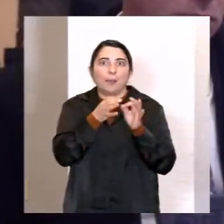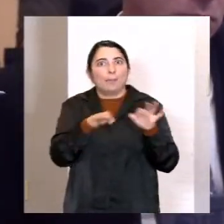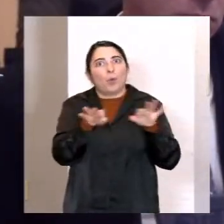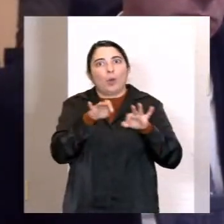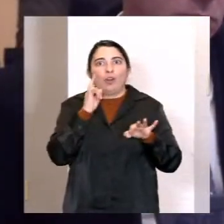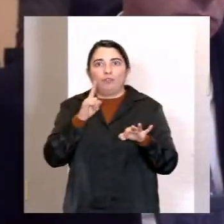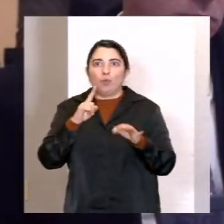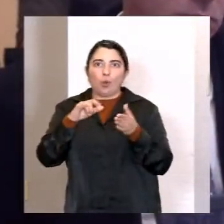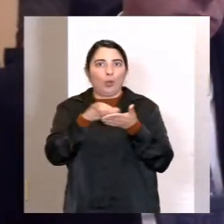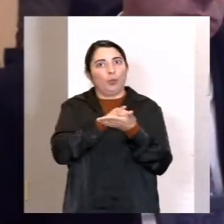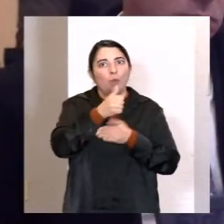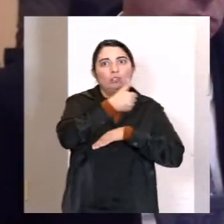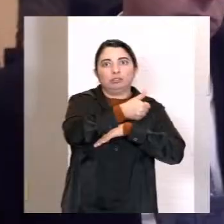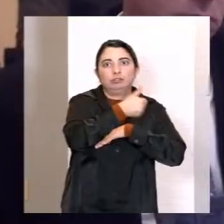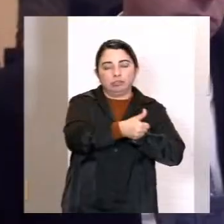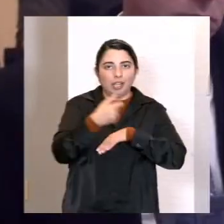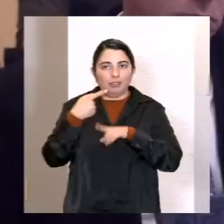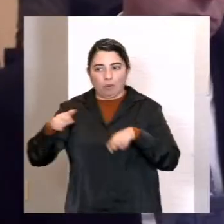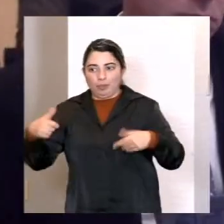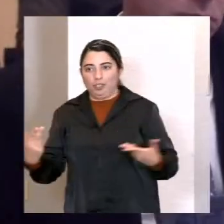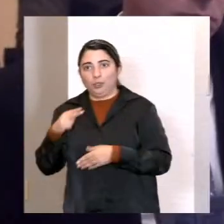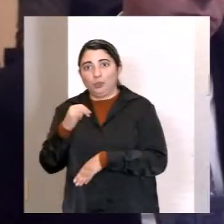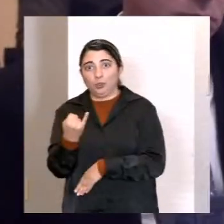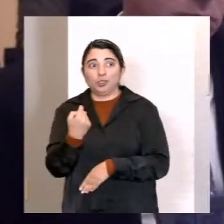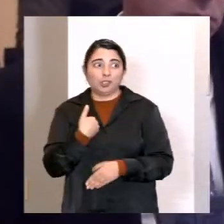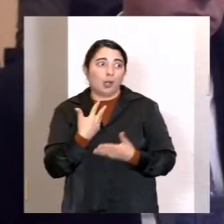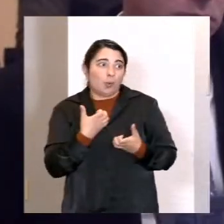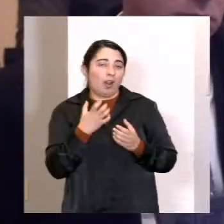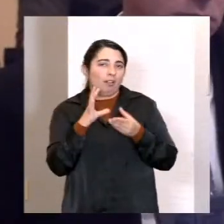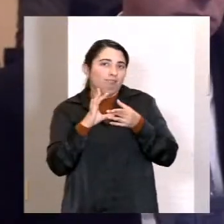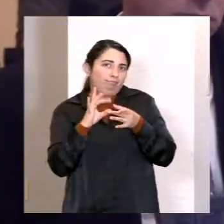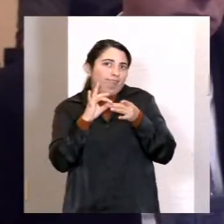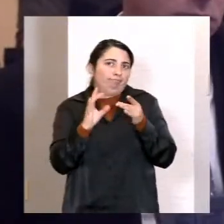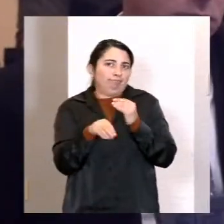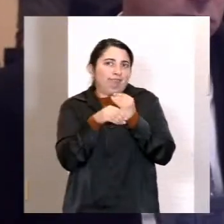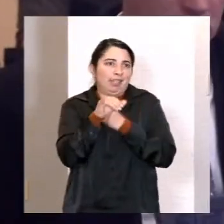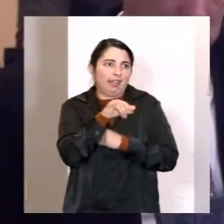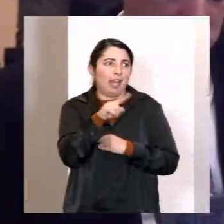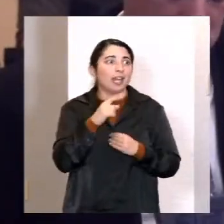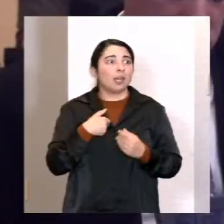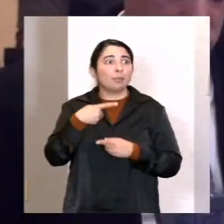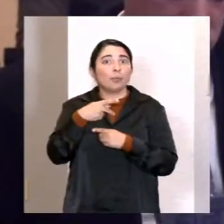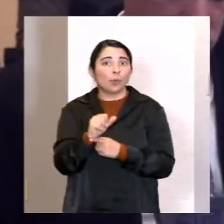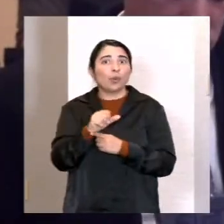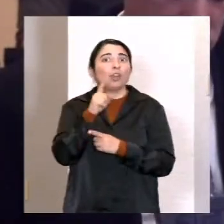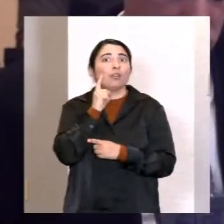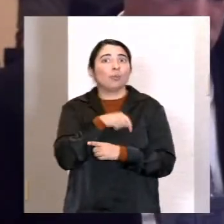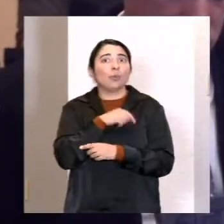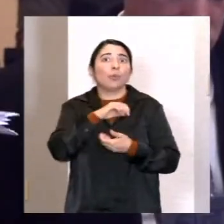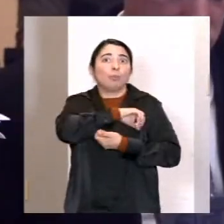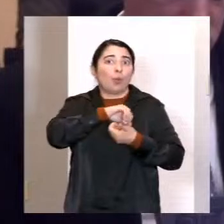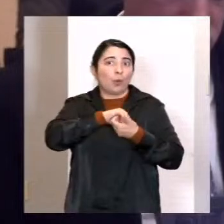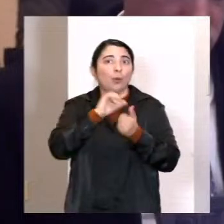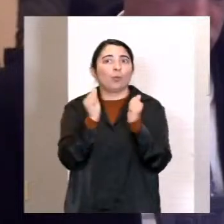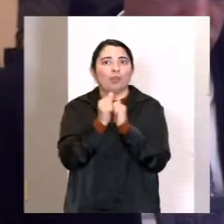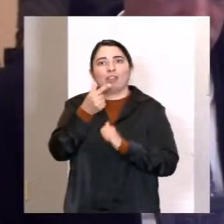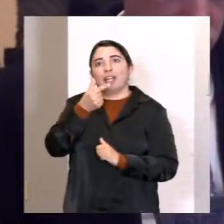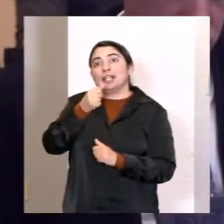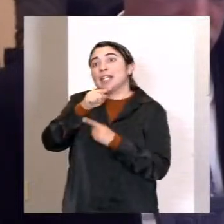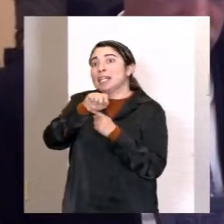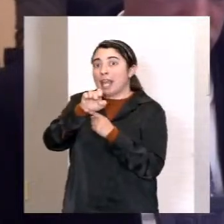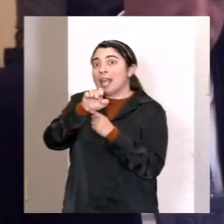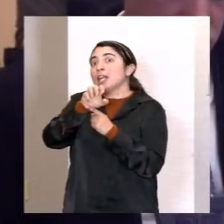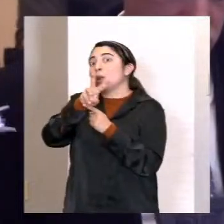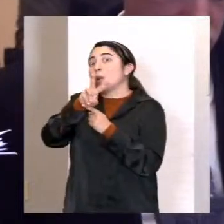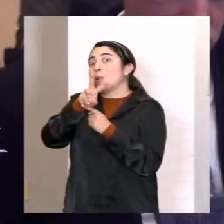well. And then I also wanted to mention, of course, the money that's potentially put aside to fund the Port Authority's partnership with the Gateway Tunnel as well. And that's